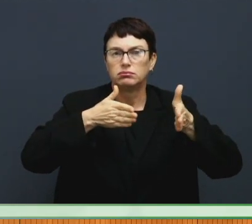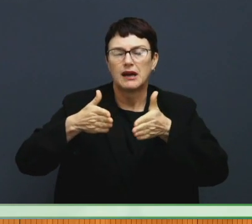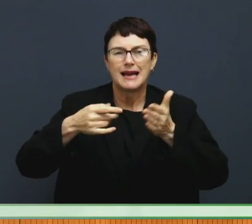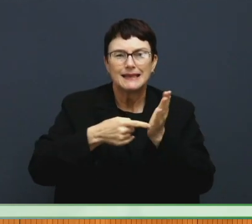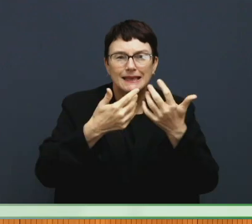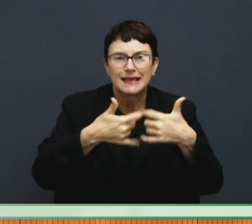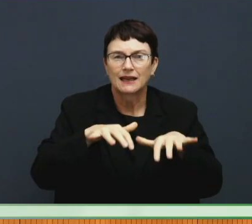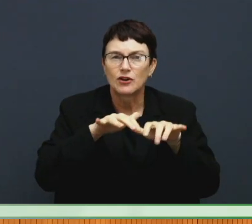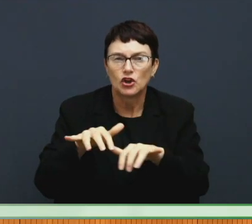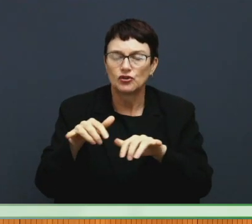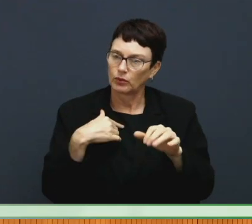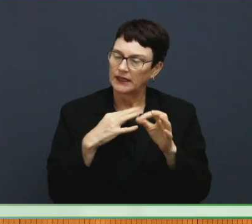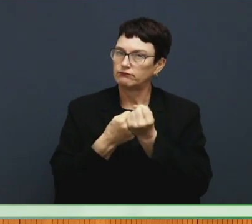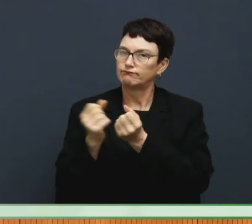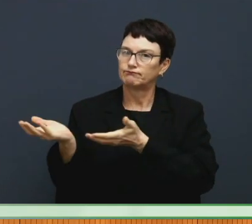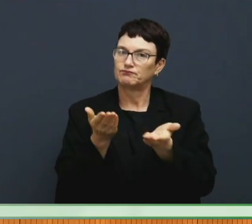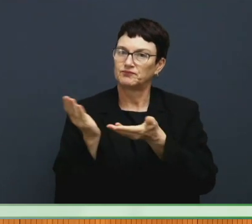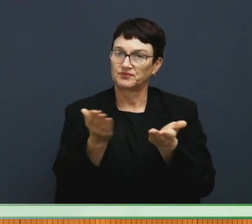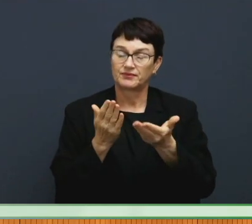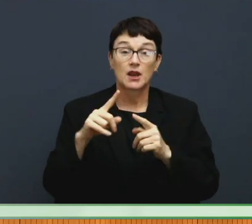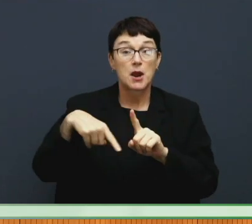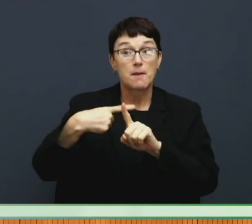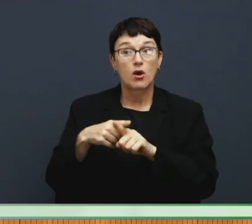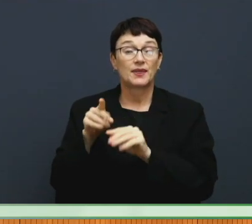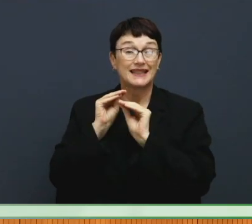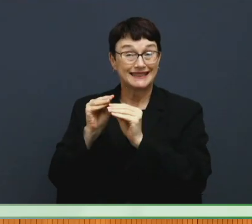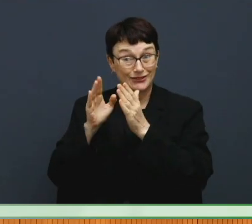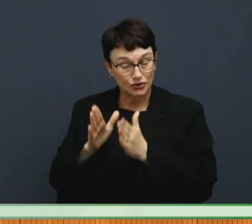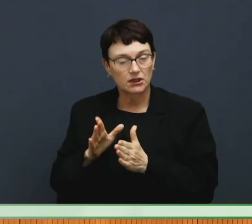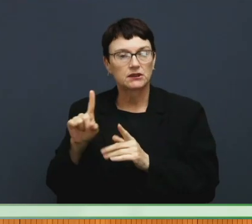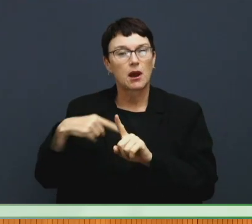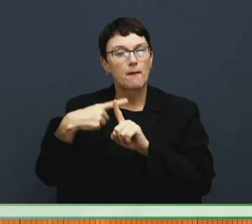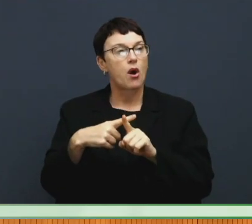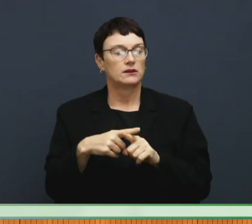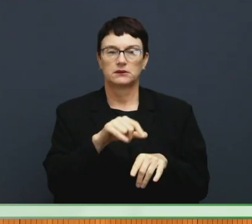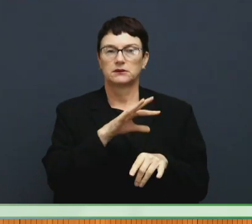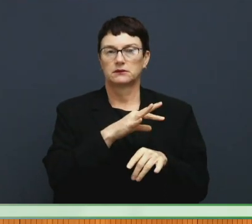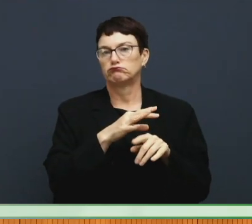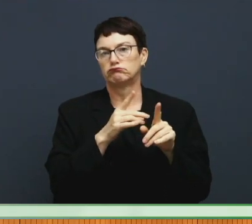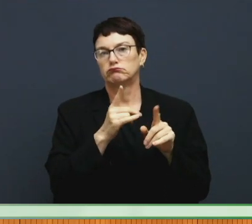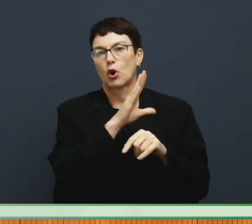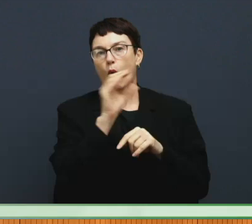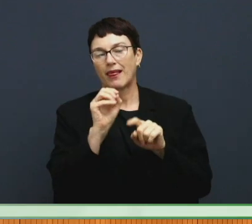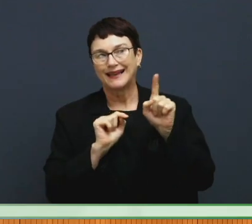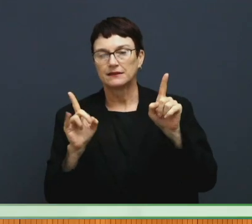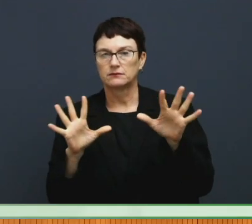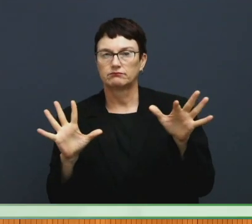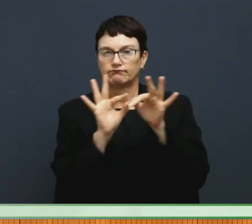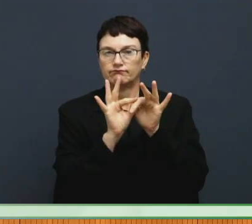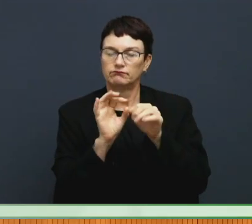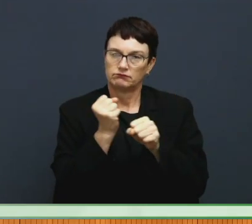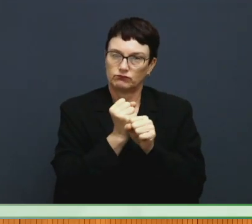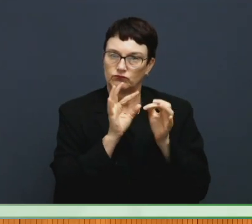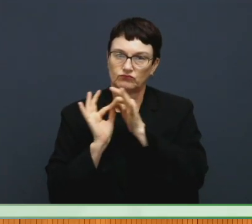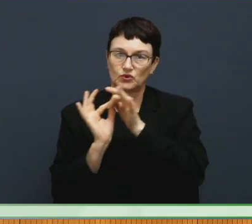between teachers and enterprises and feed the results back into teaching, achieving a seamless